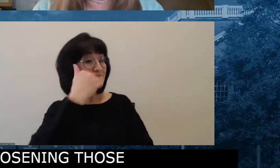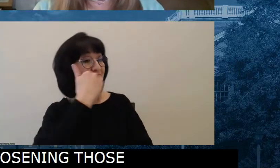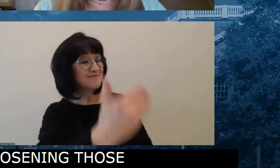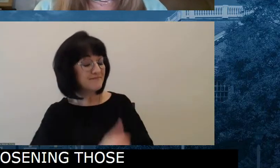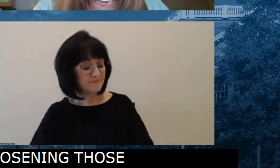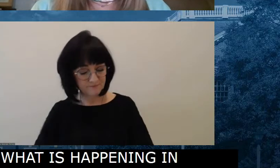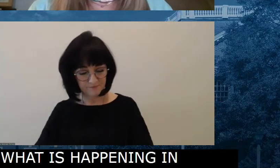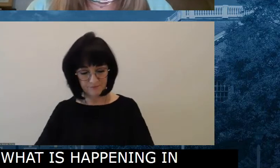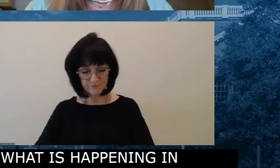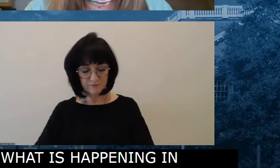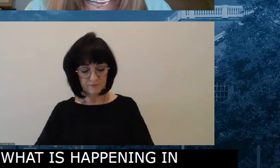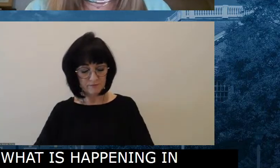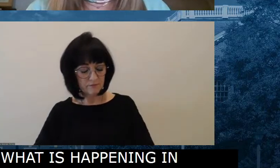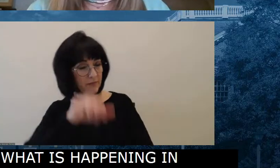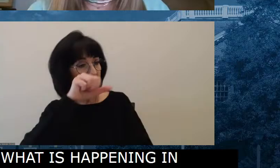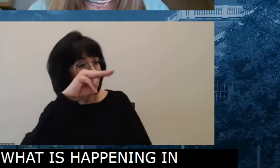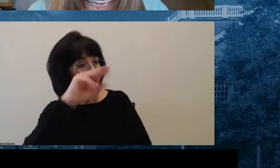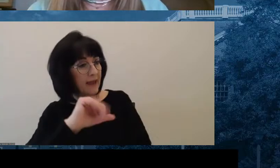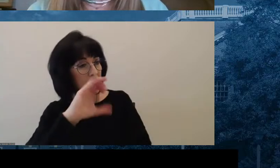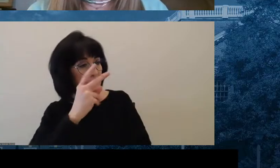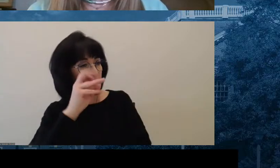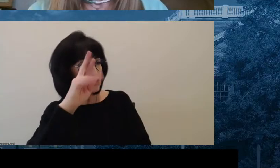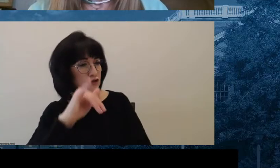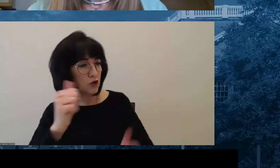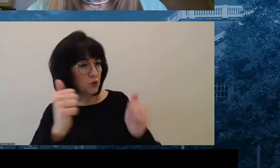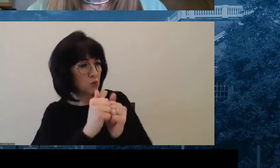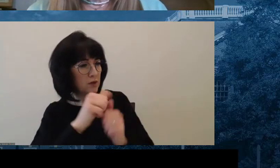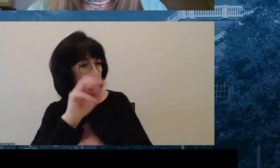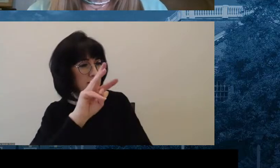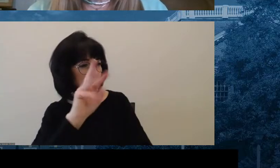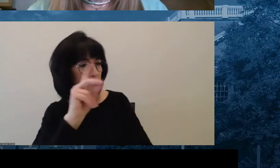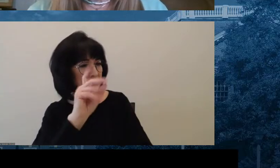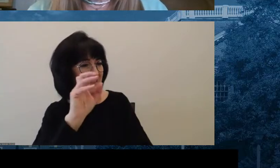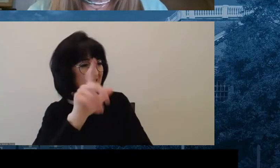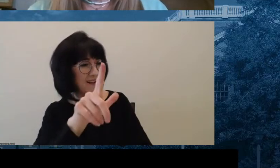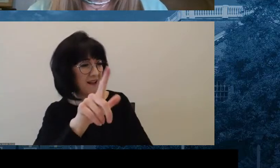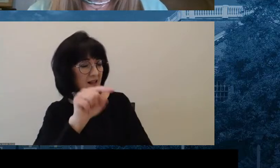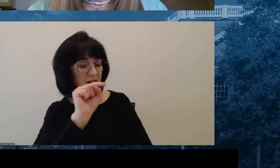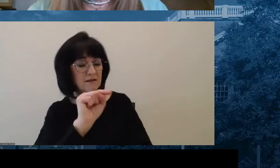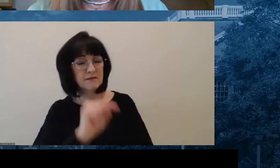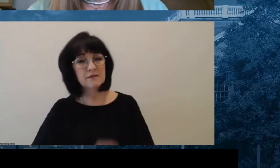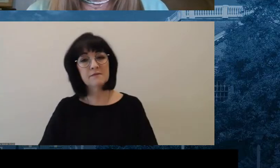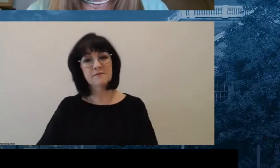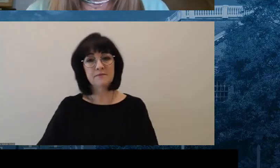Next, we'll go to Amy Cherry with WDEL.